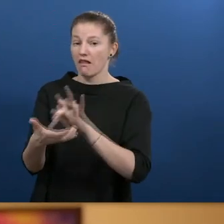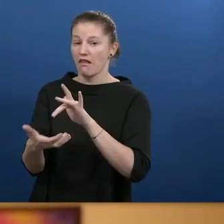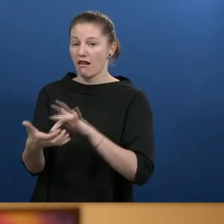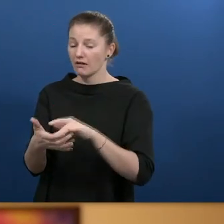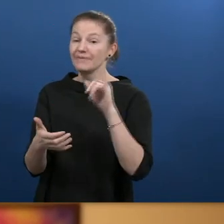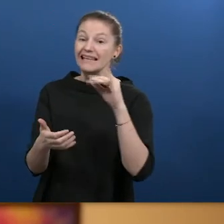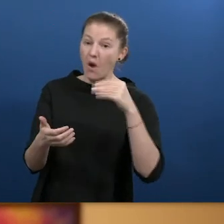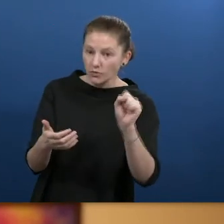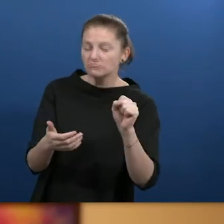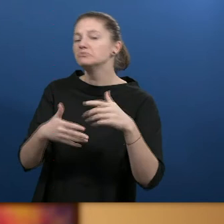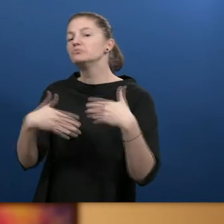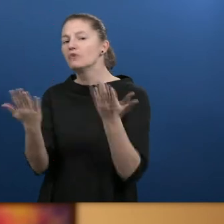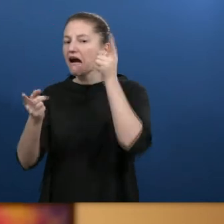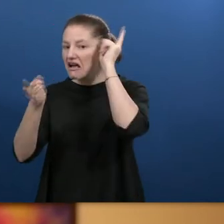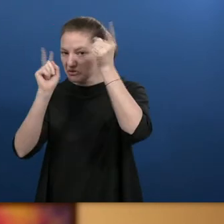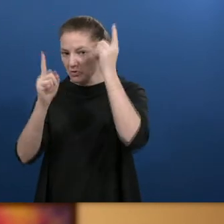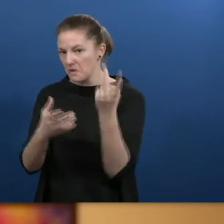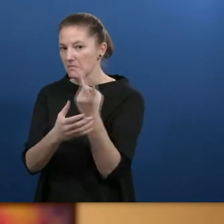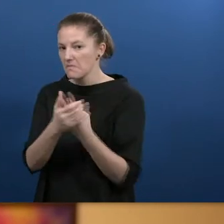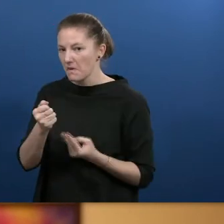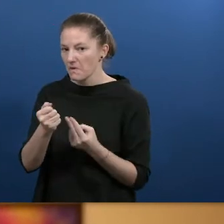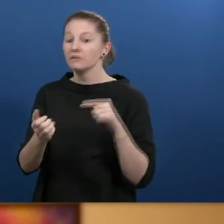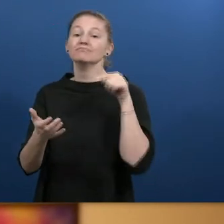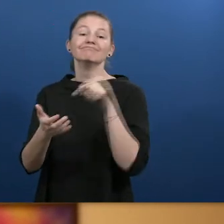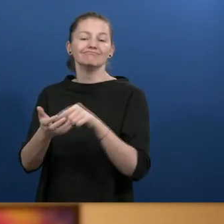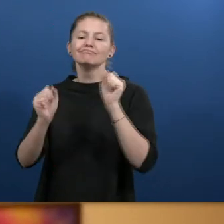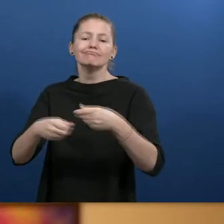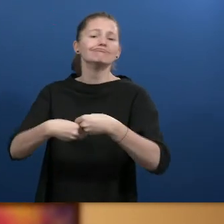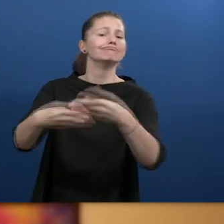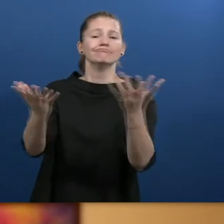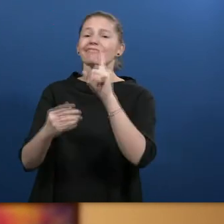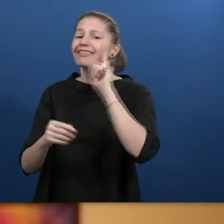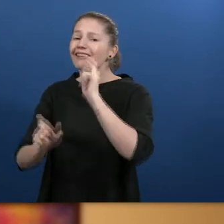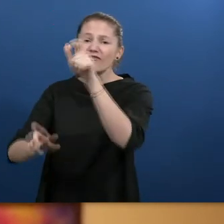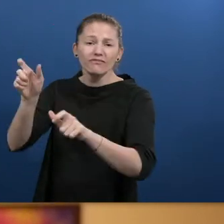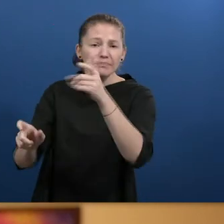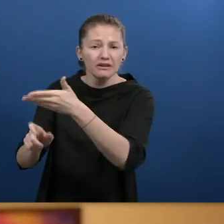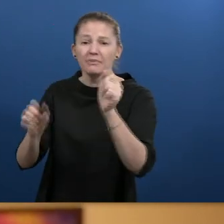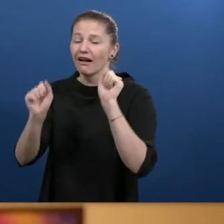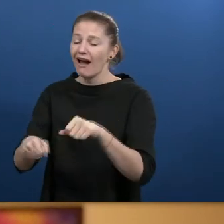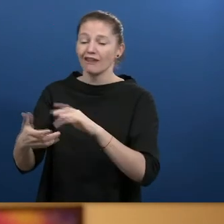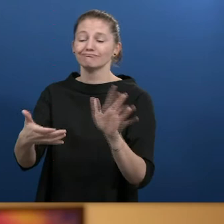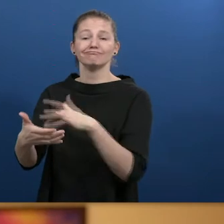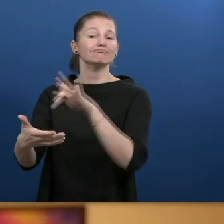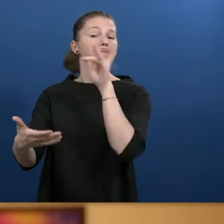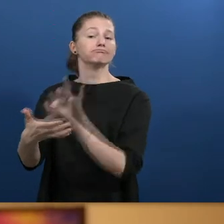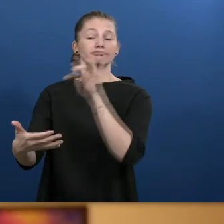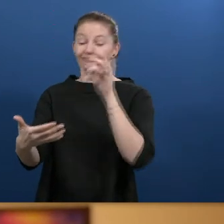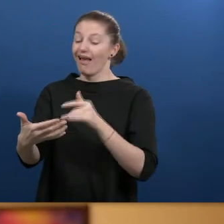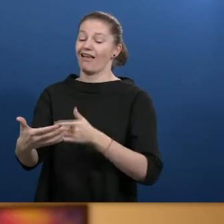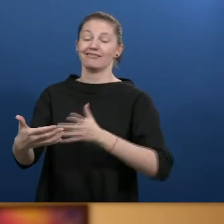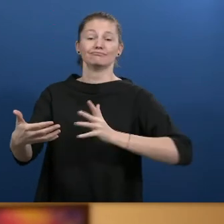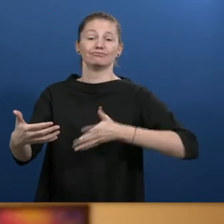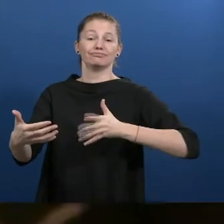both iOS and Android platform. It's a marketplace where a deaf user connect with certified sign language interpreter